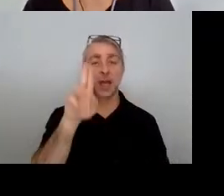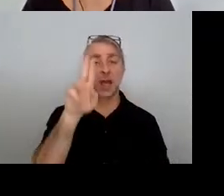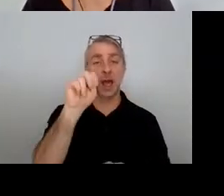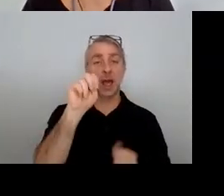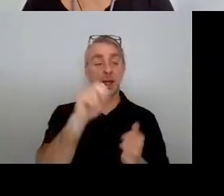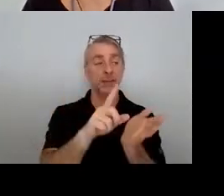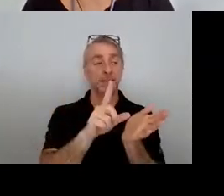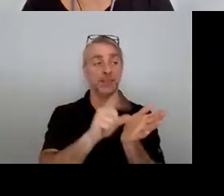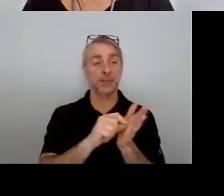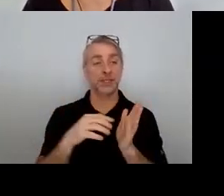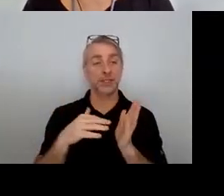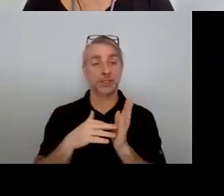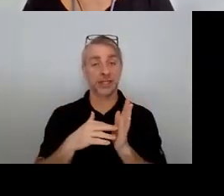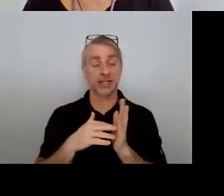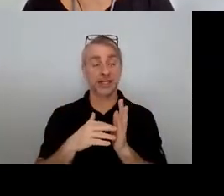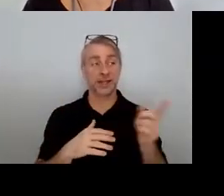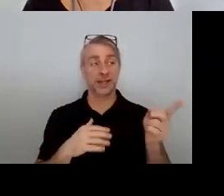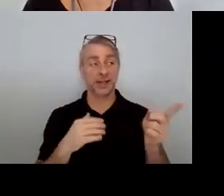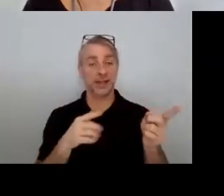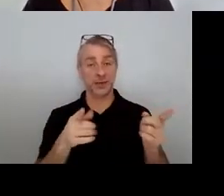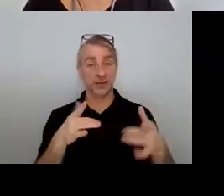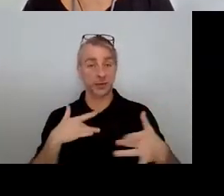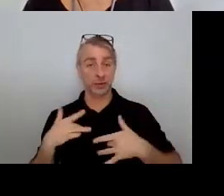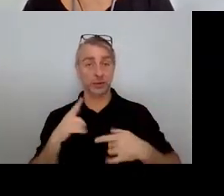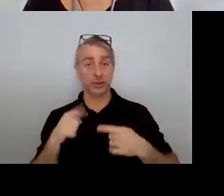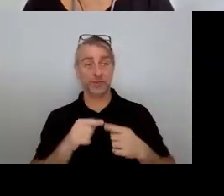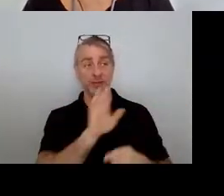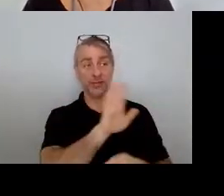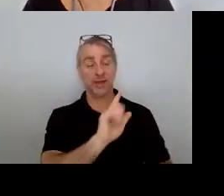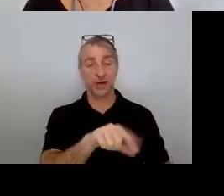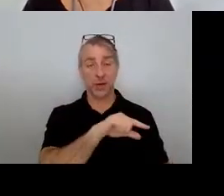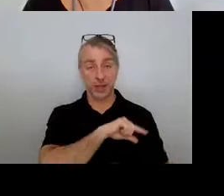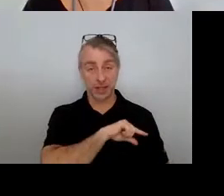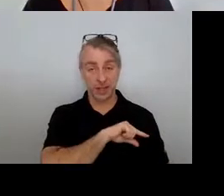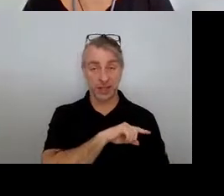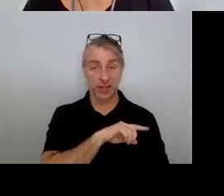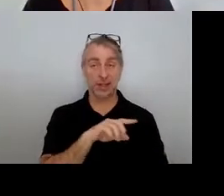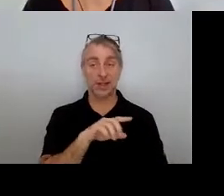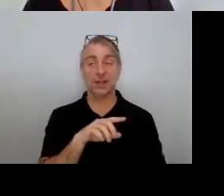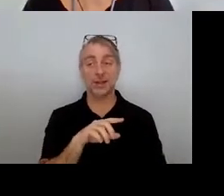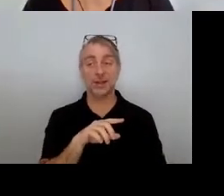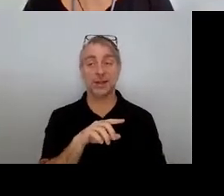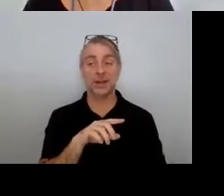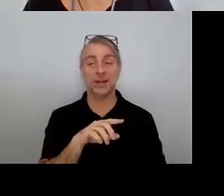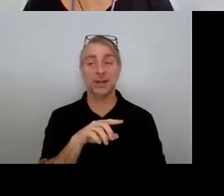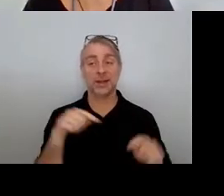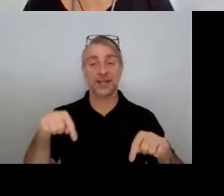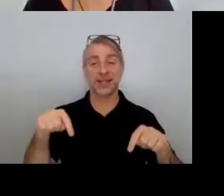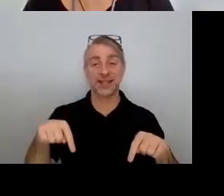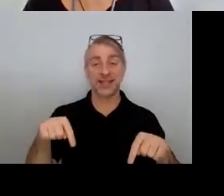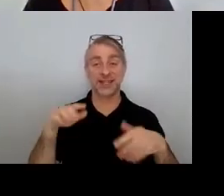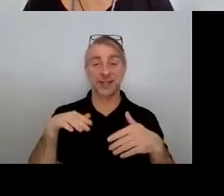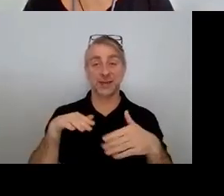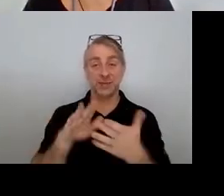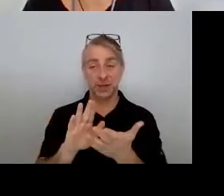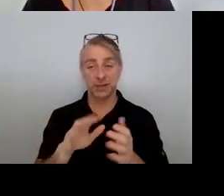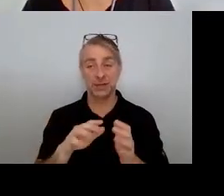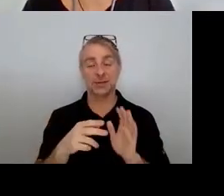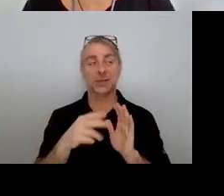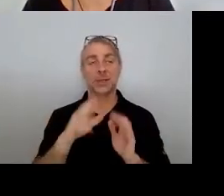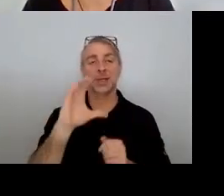quality, another piece of a systematic review and meta-analysis is always to code the quality of a